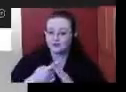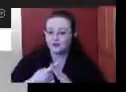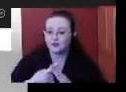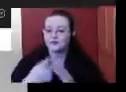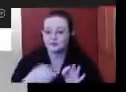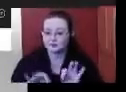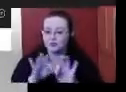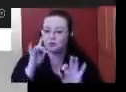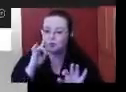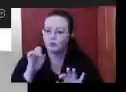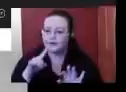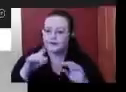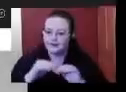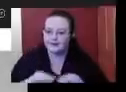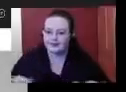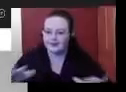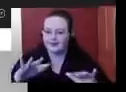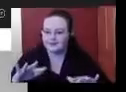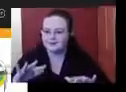gather.